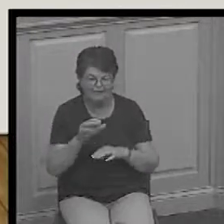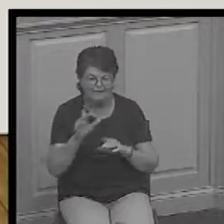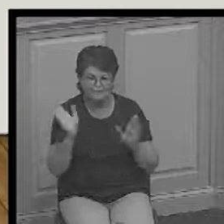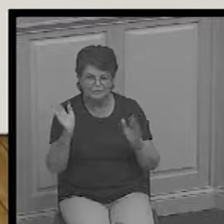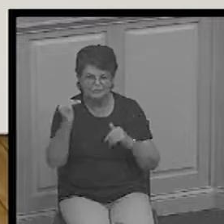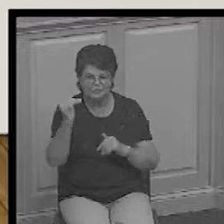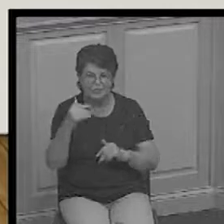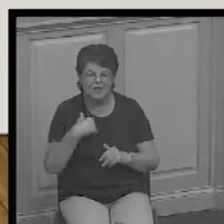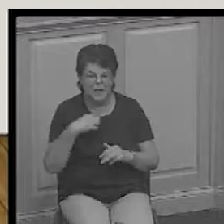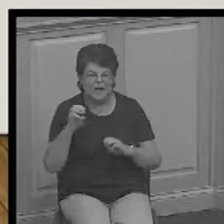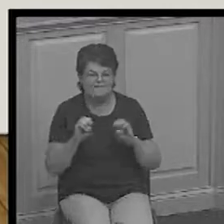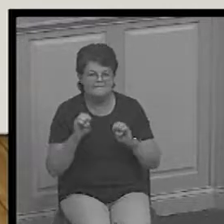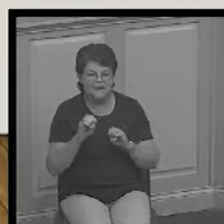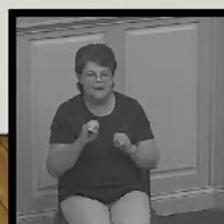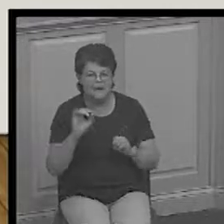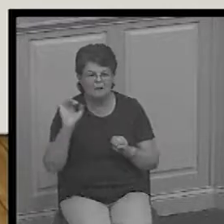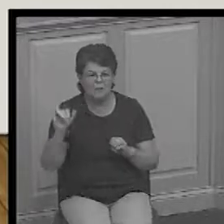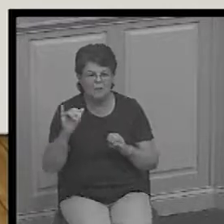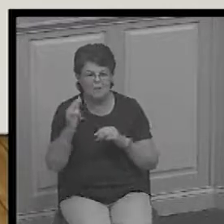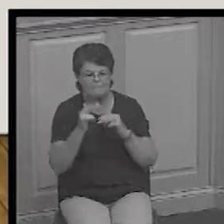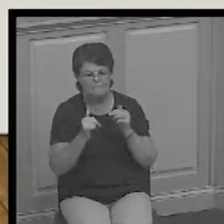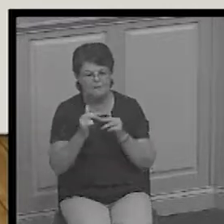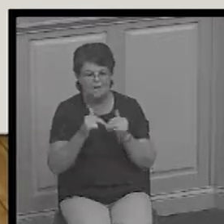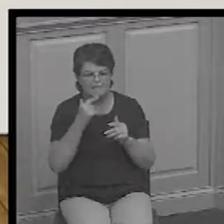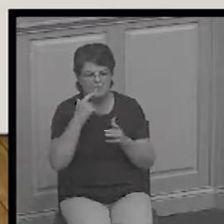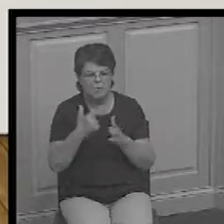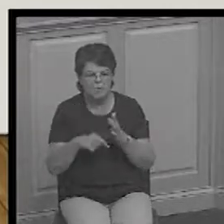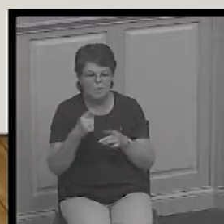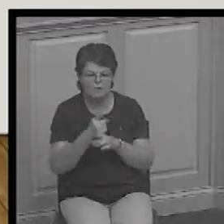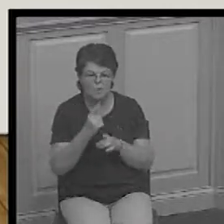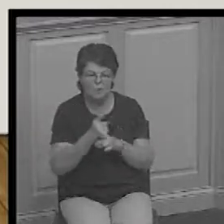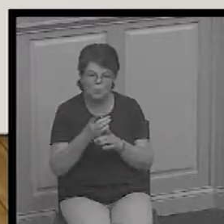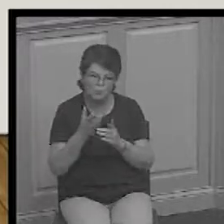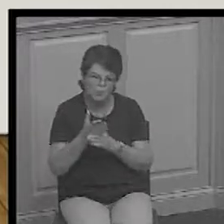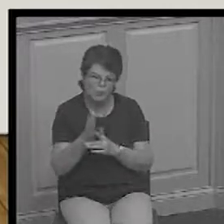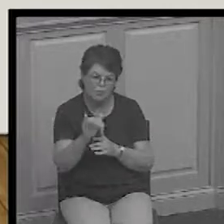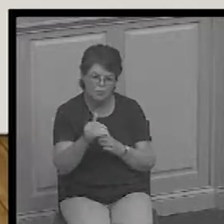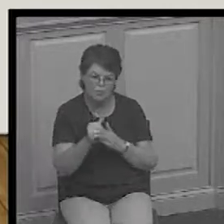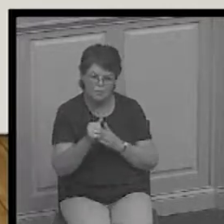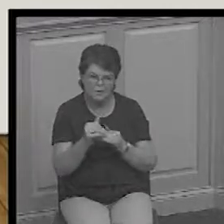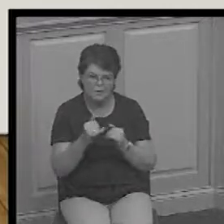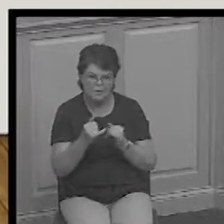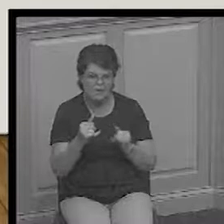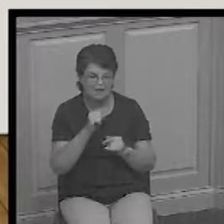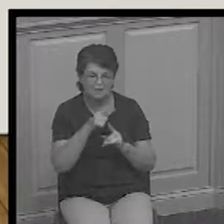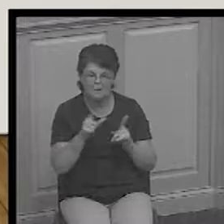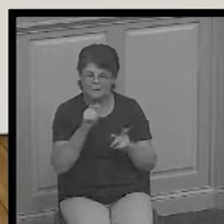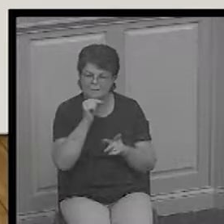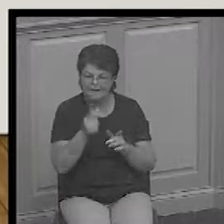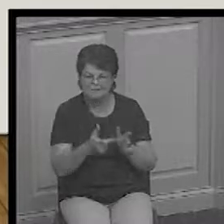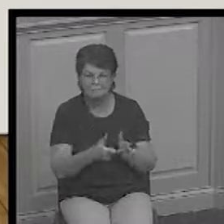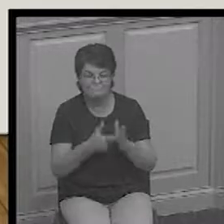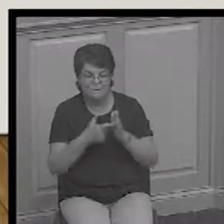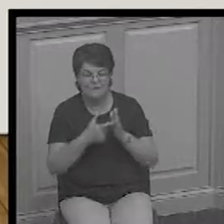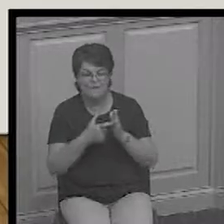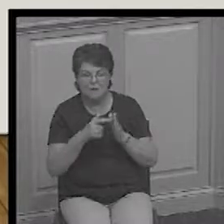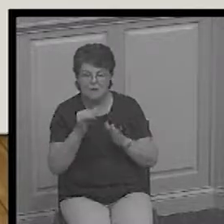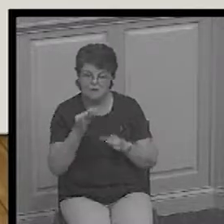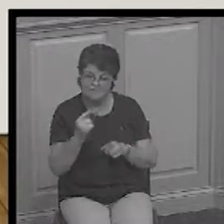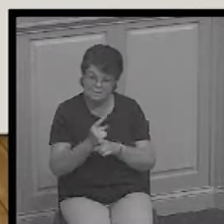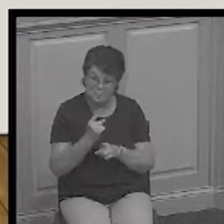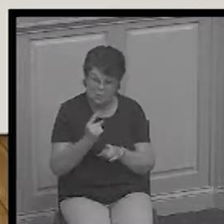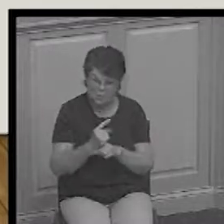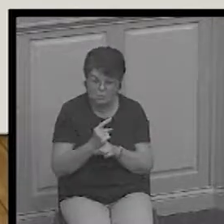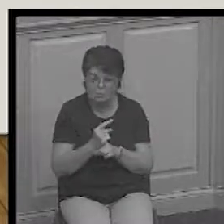But we do evaluate these buildings for what's appropriate through these guidelines, but it's not a mandate anymore. If it's